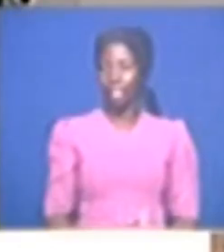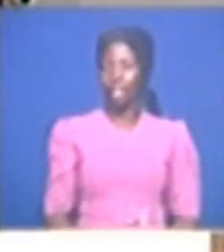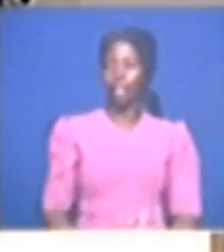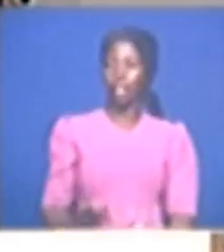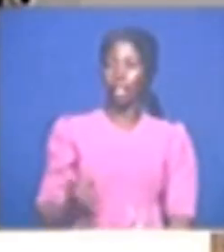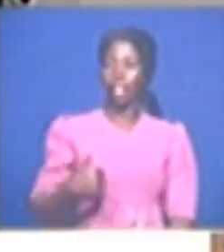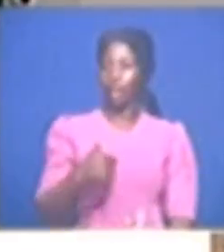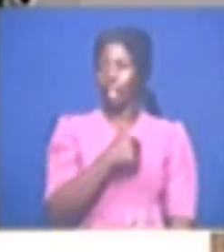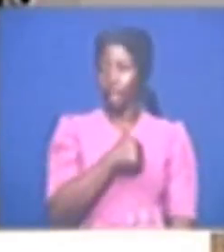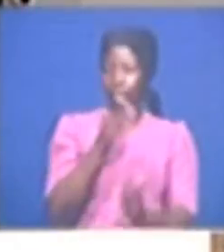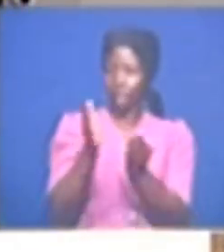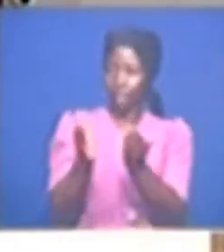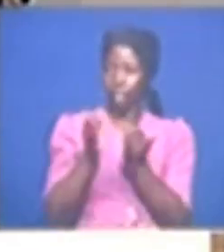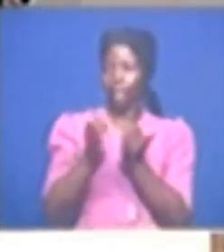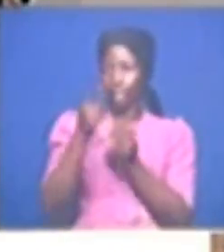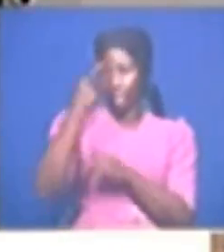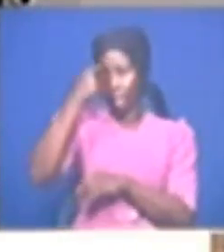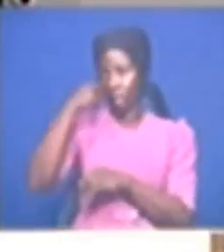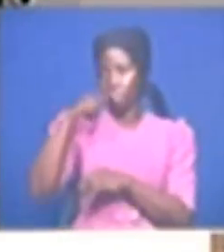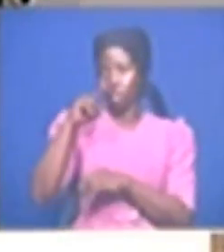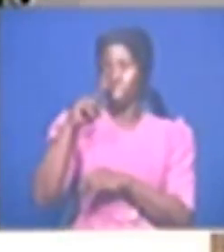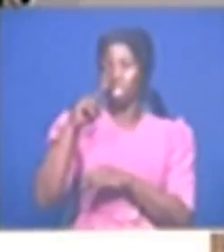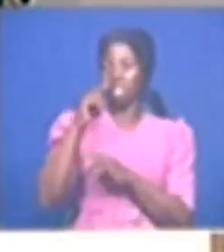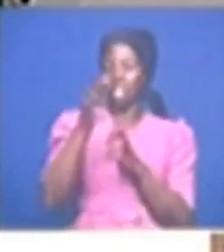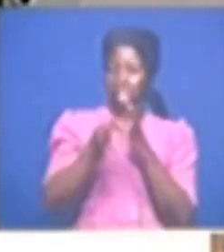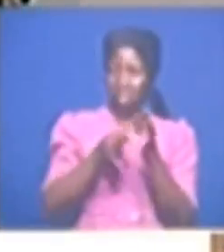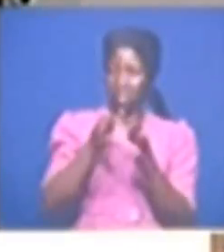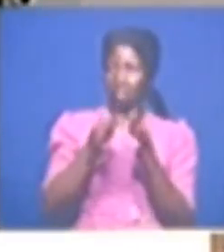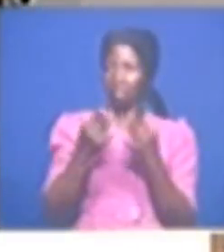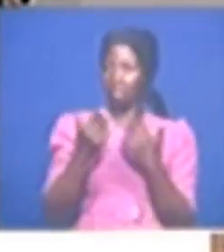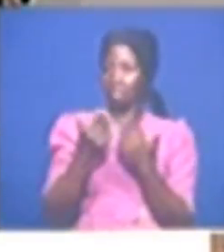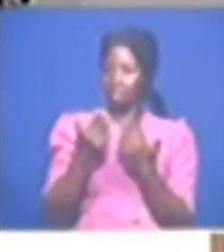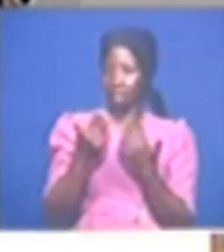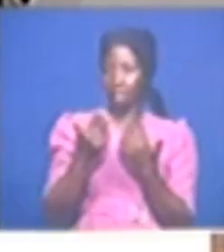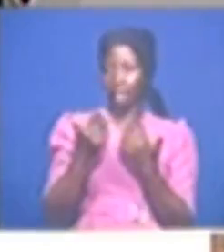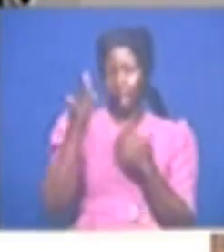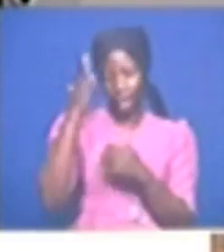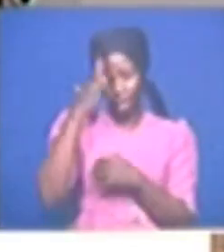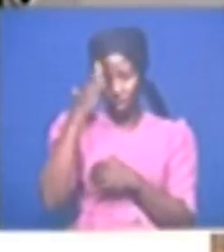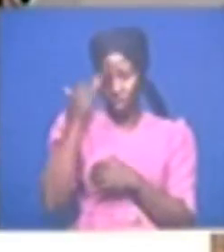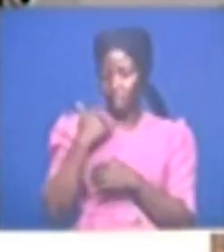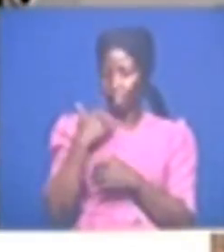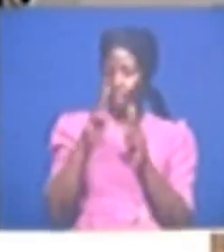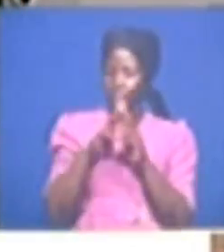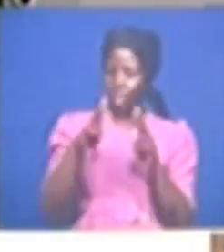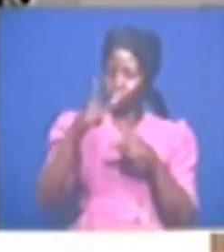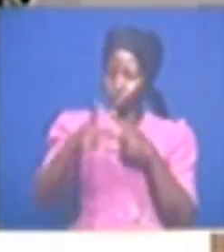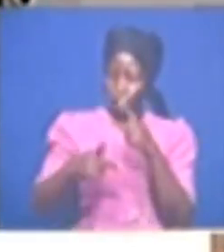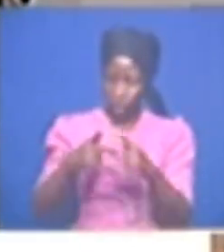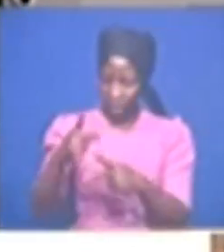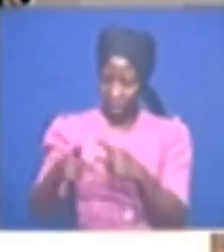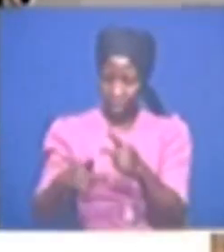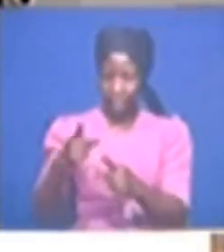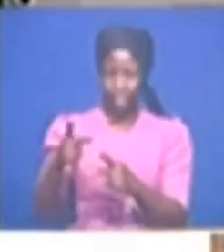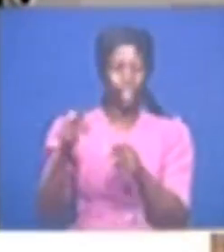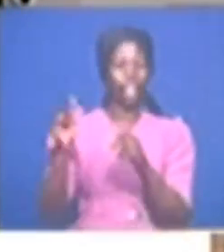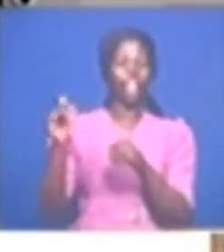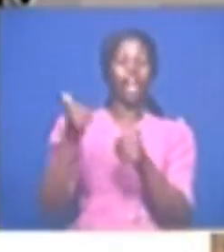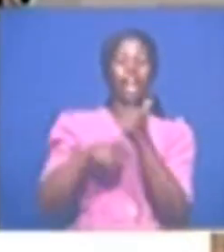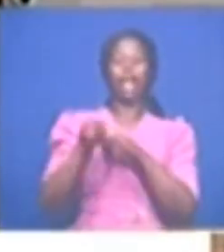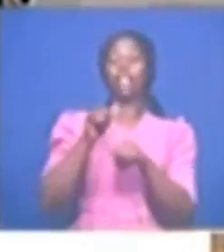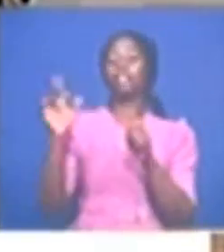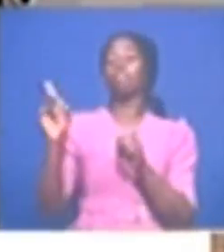a policy. Whether we have I know we have a very progressive, a very good, active minister who